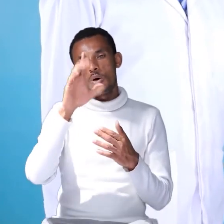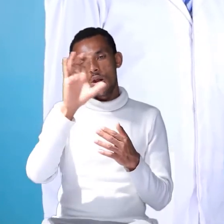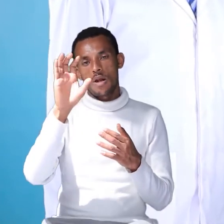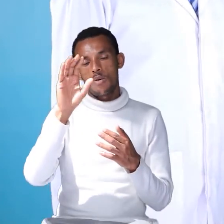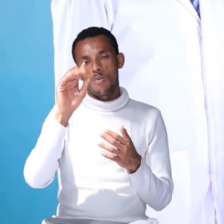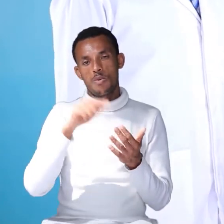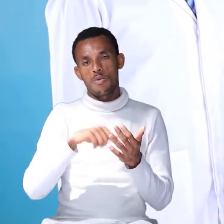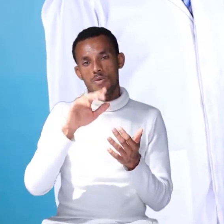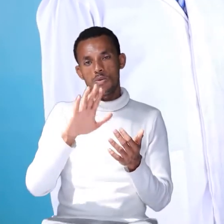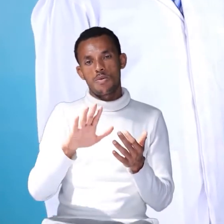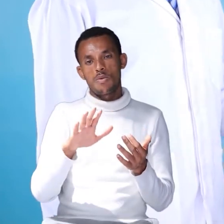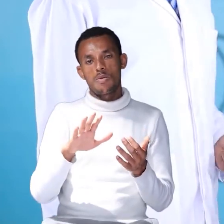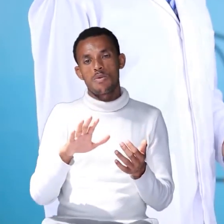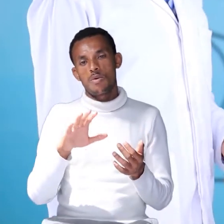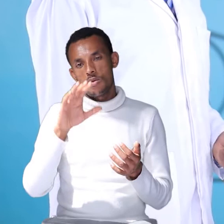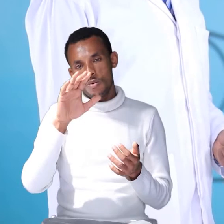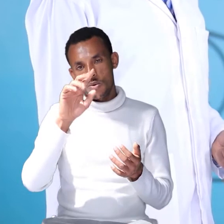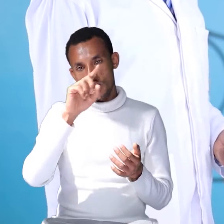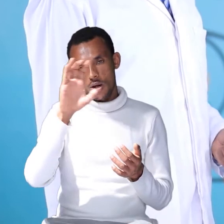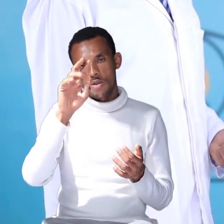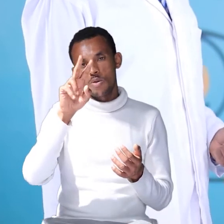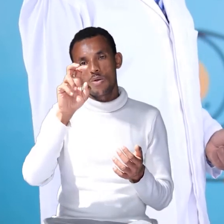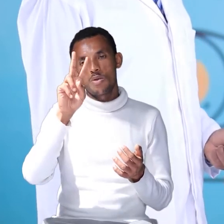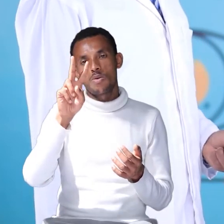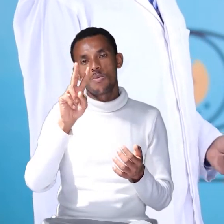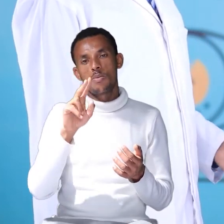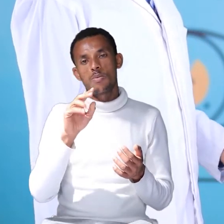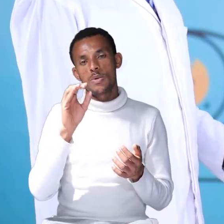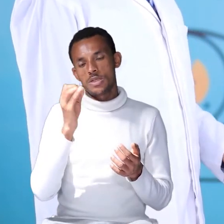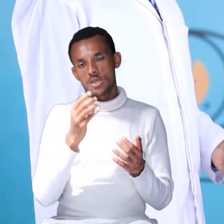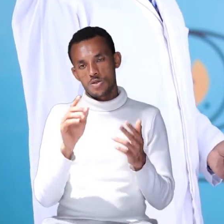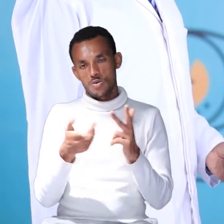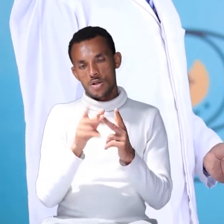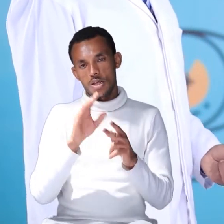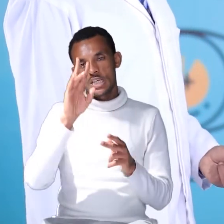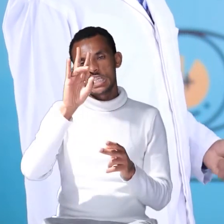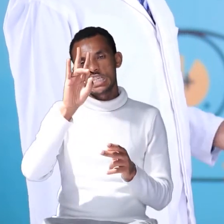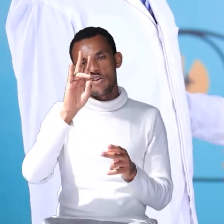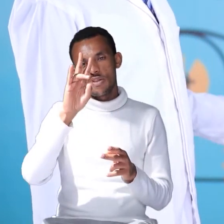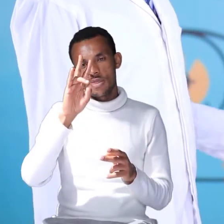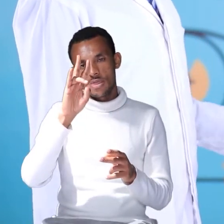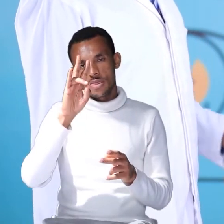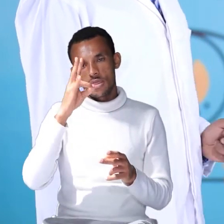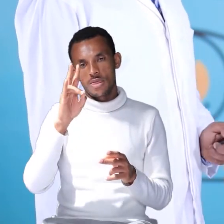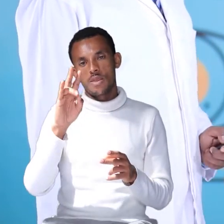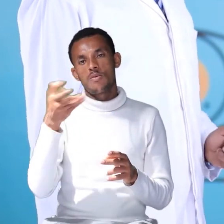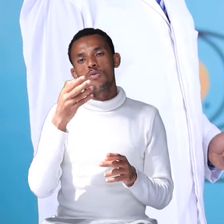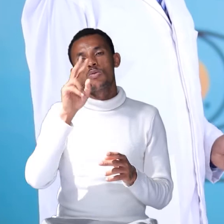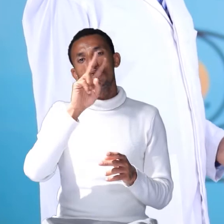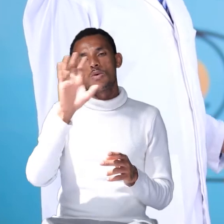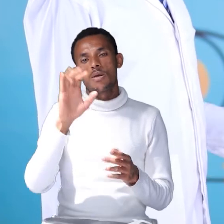have 122%. 122%. When you are coming to the third, 17 over